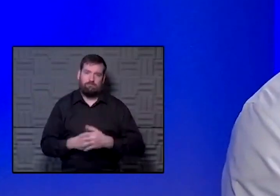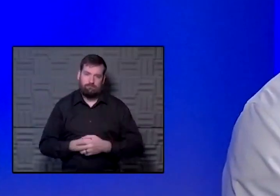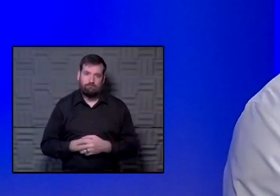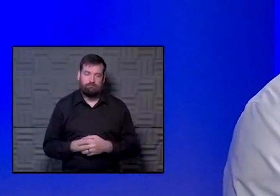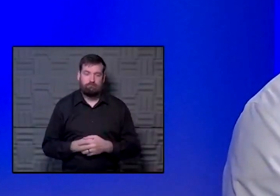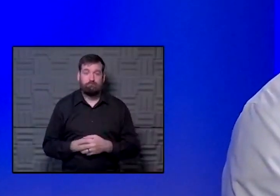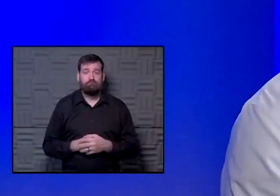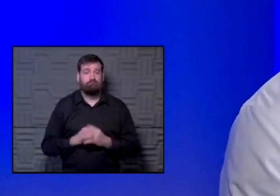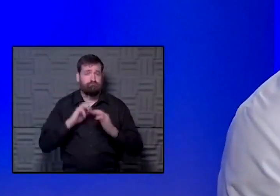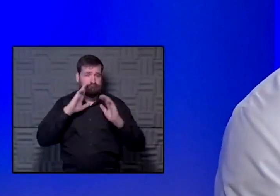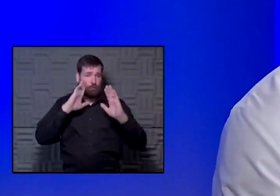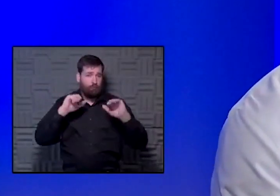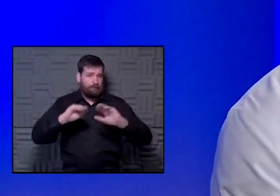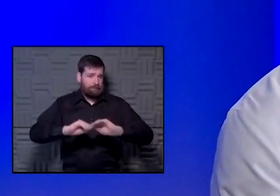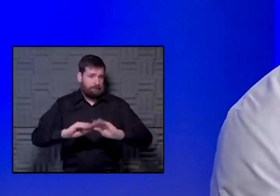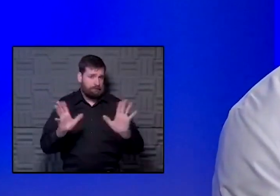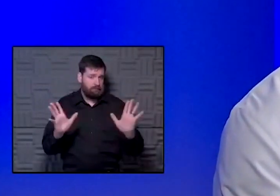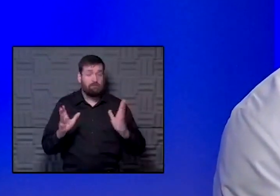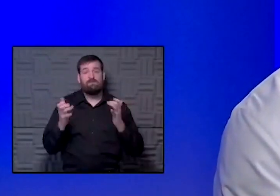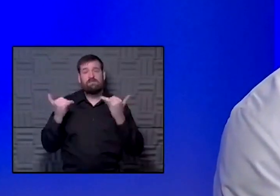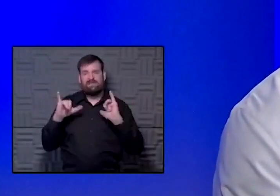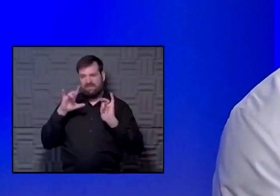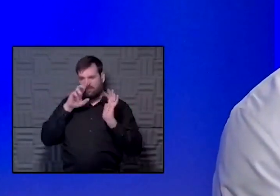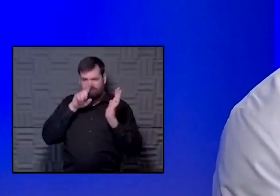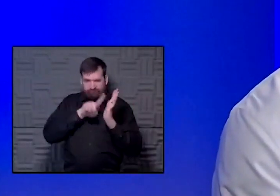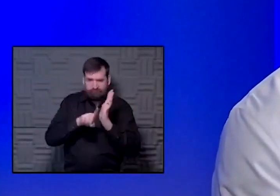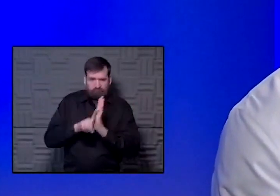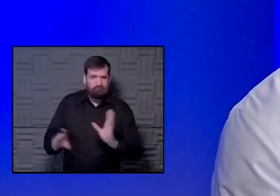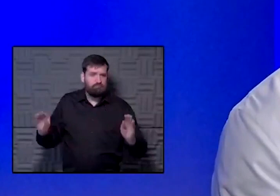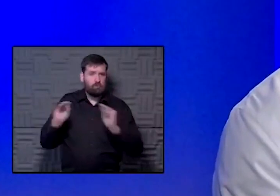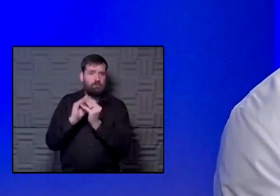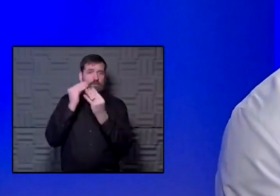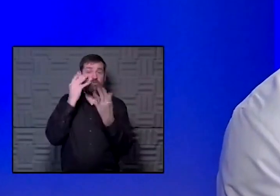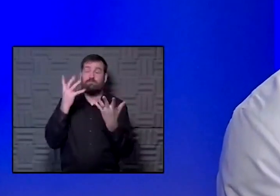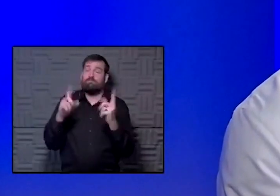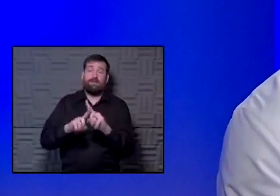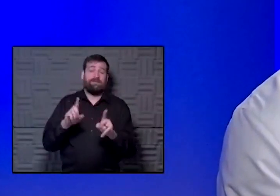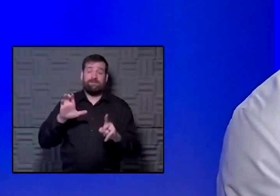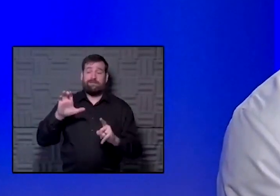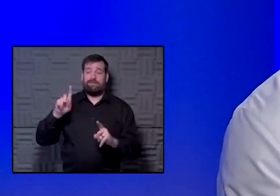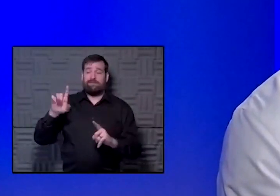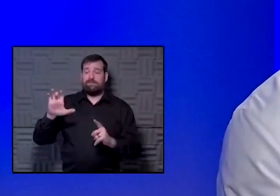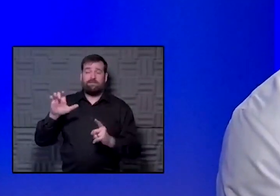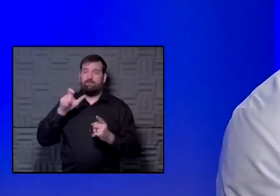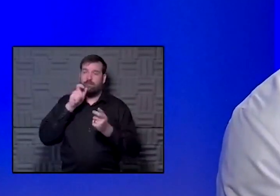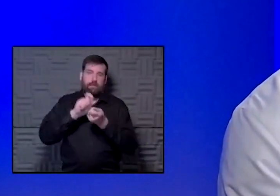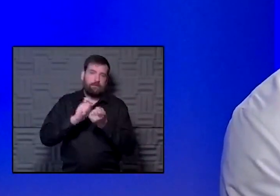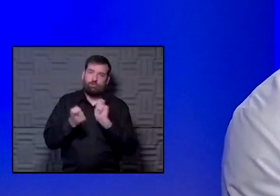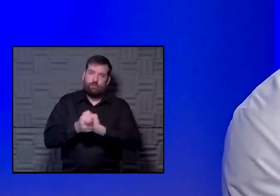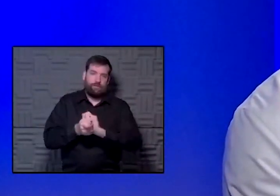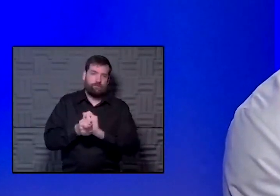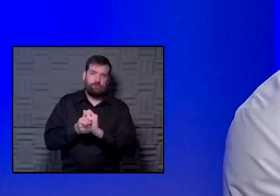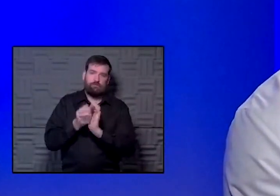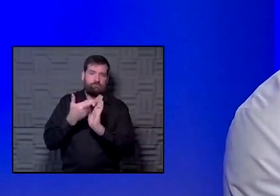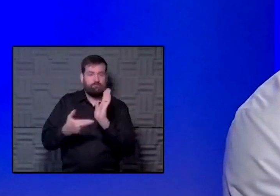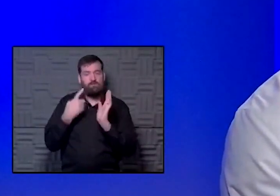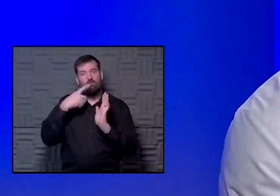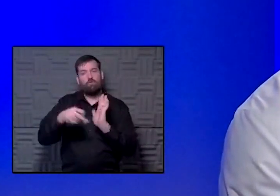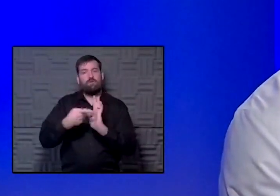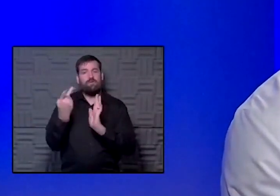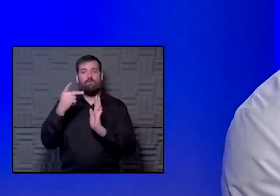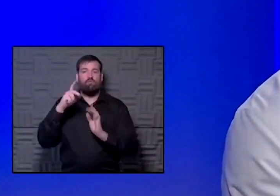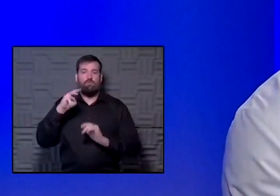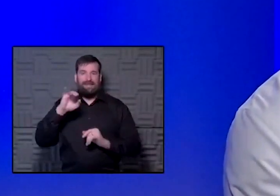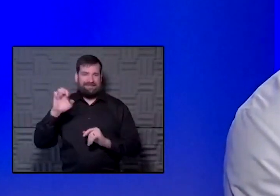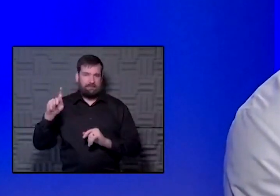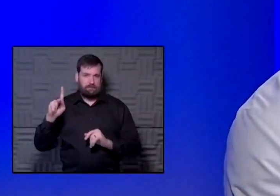think hopefully that will clear it up. We still look for more guidance, but right now the CDC otherwise hasn't changed their guidance to wear double masks, other than